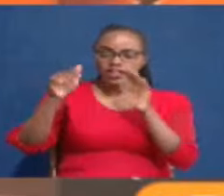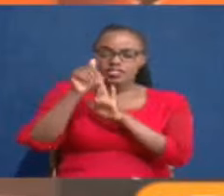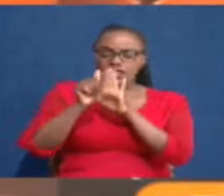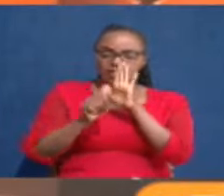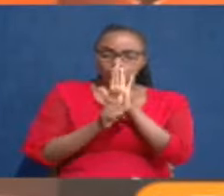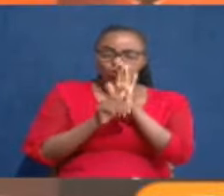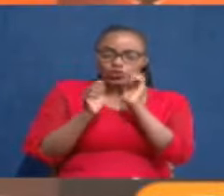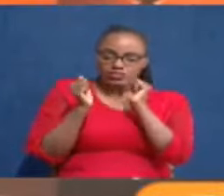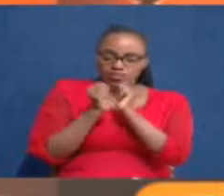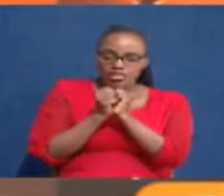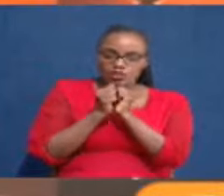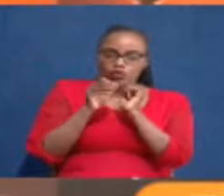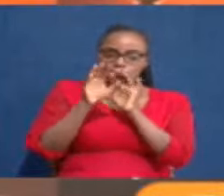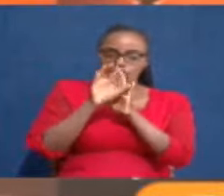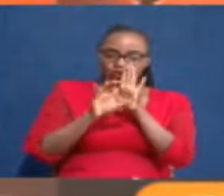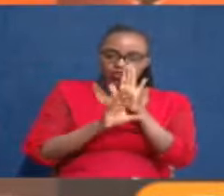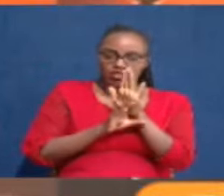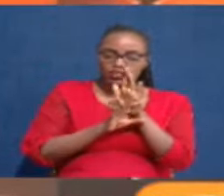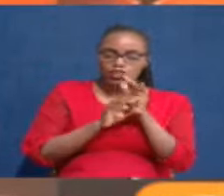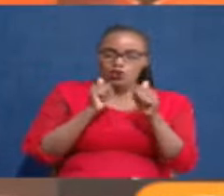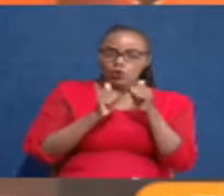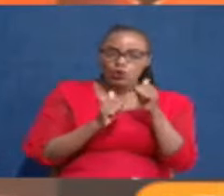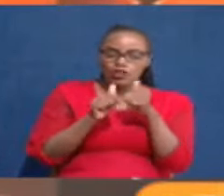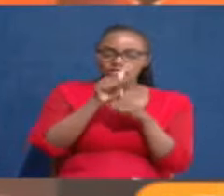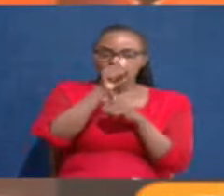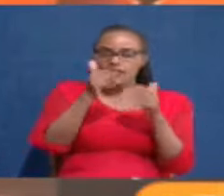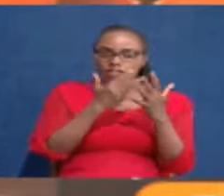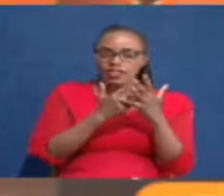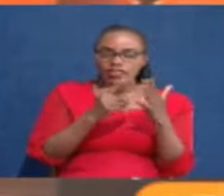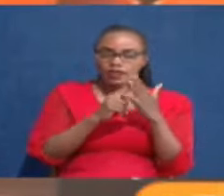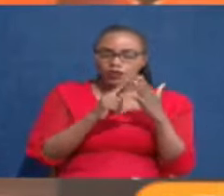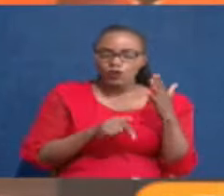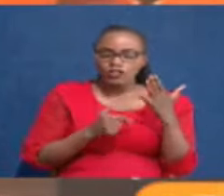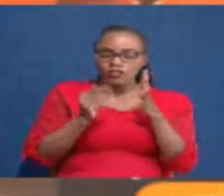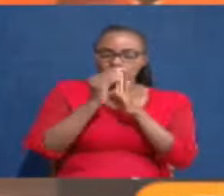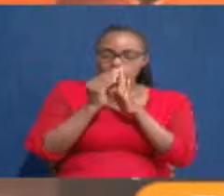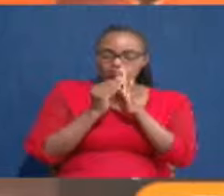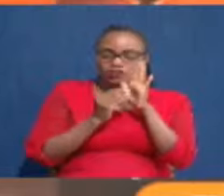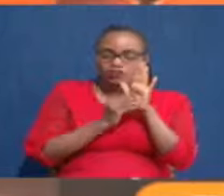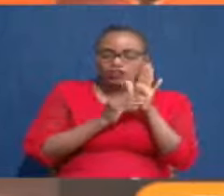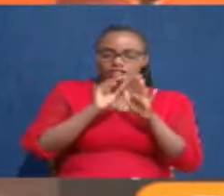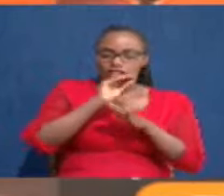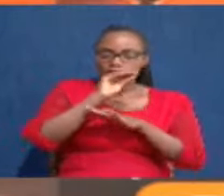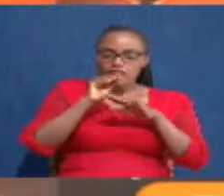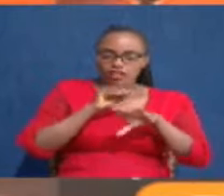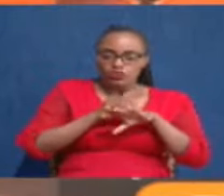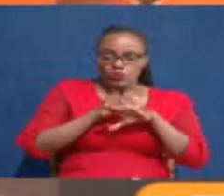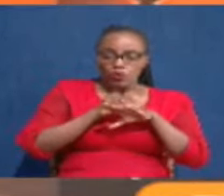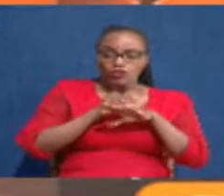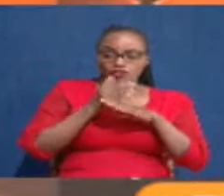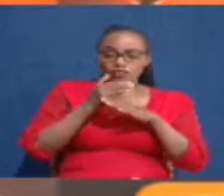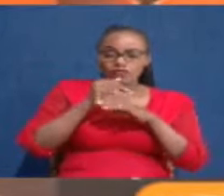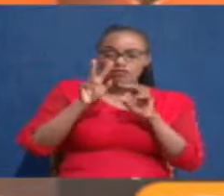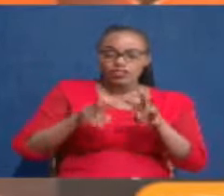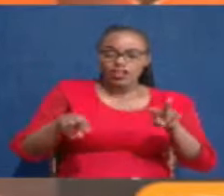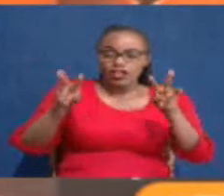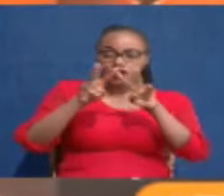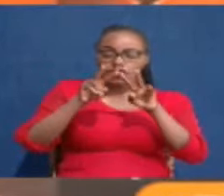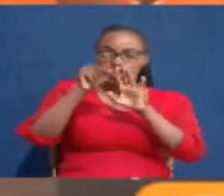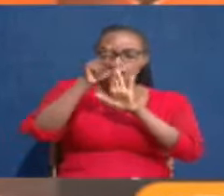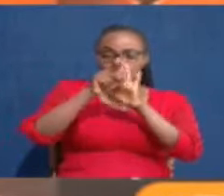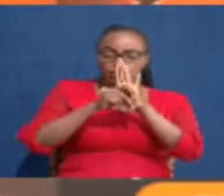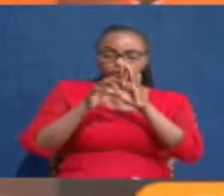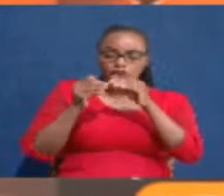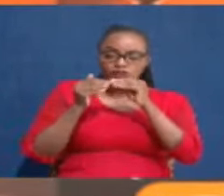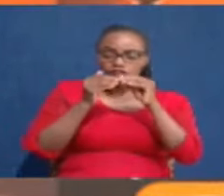10 of the Constitution, which, among other things, outlines the national values and principles of governance,